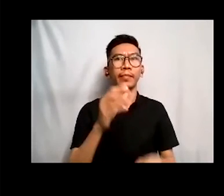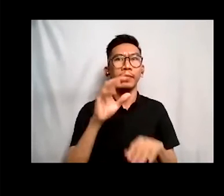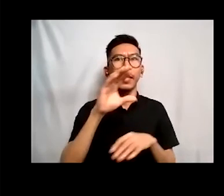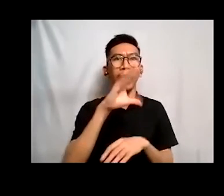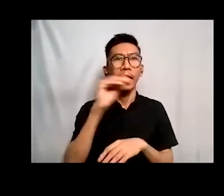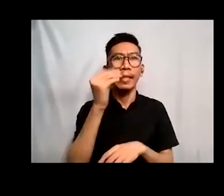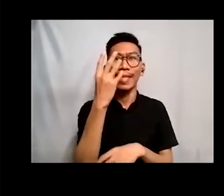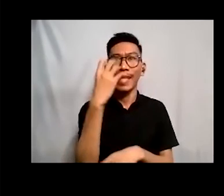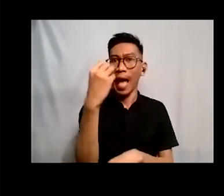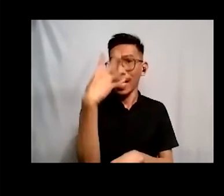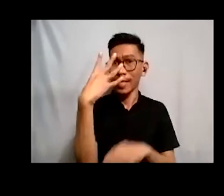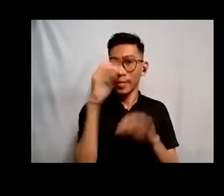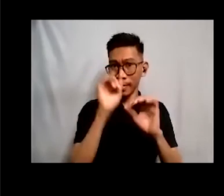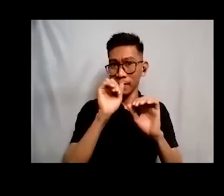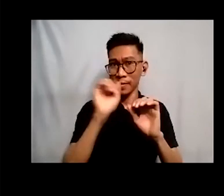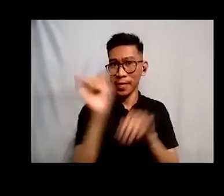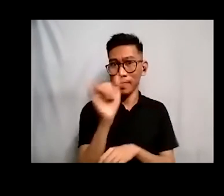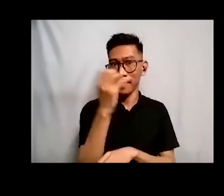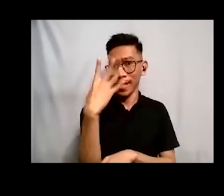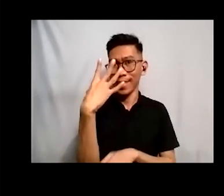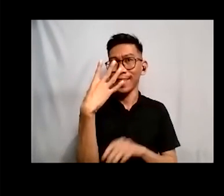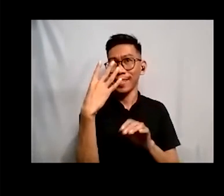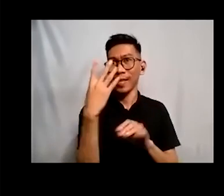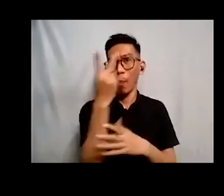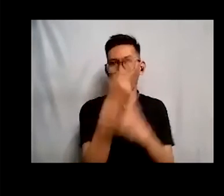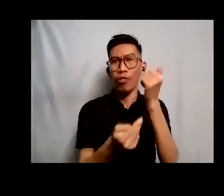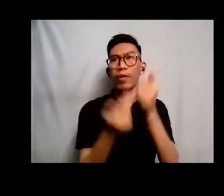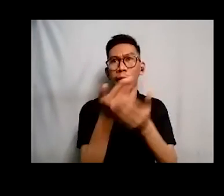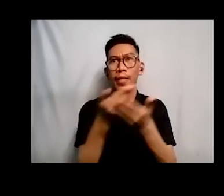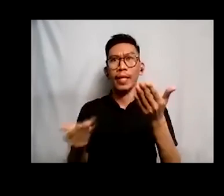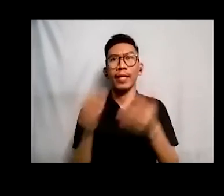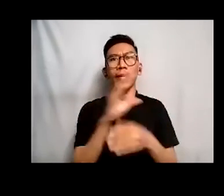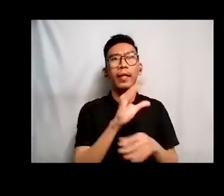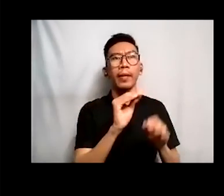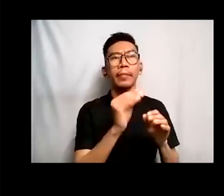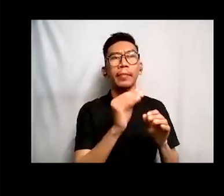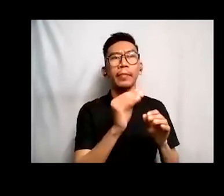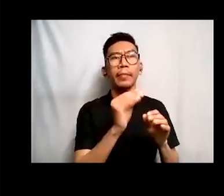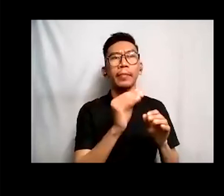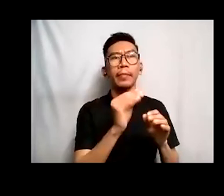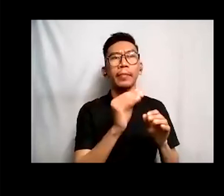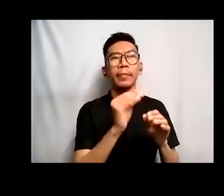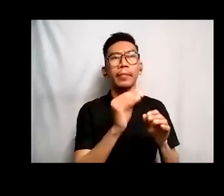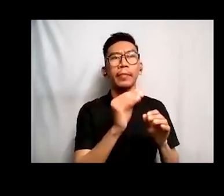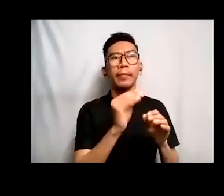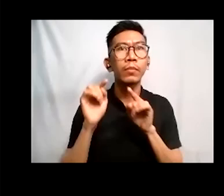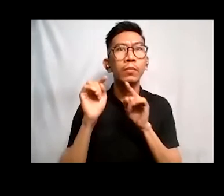Okay, then take out the parenthesis on thing for pretty and